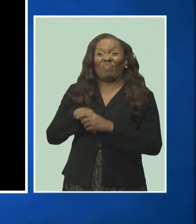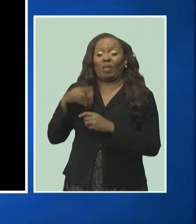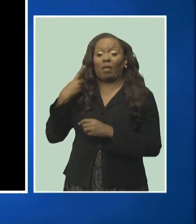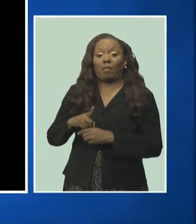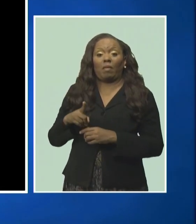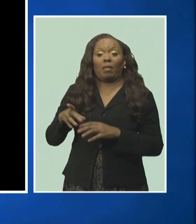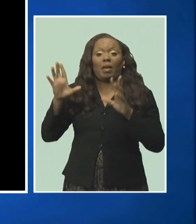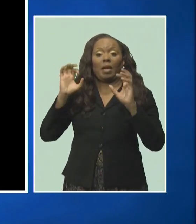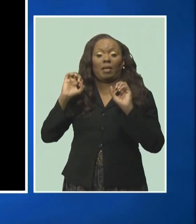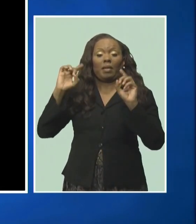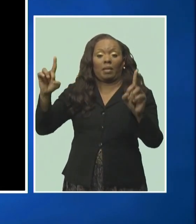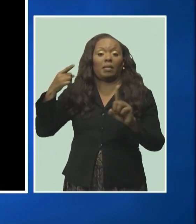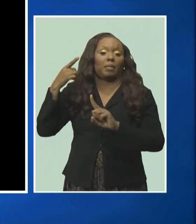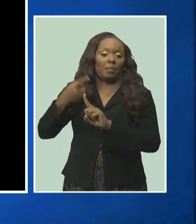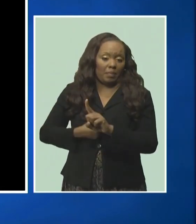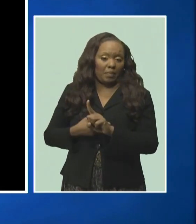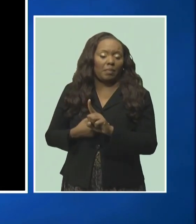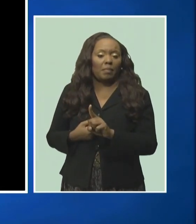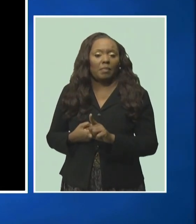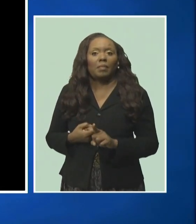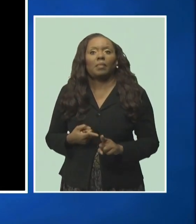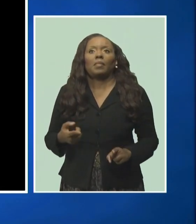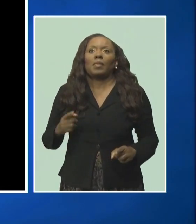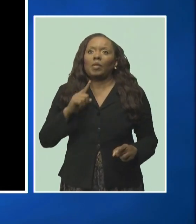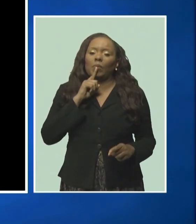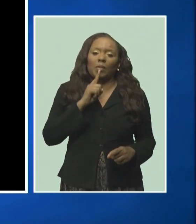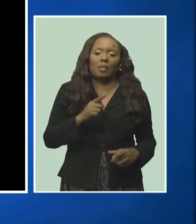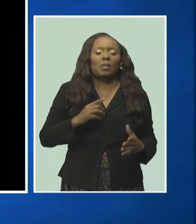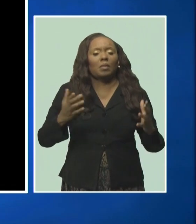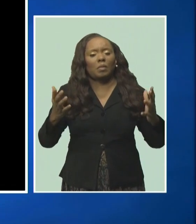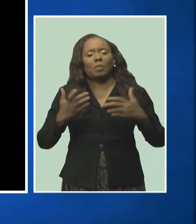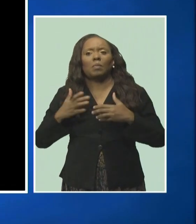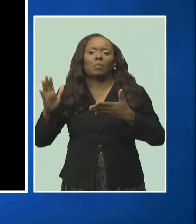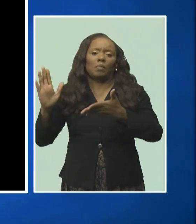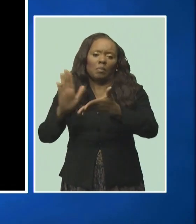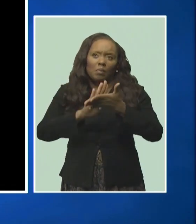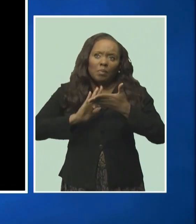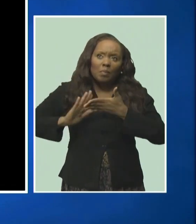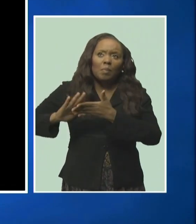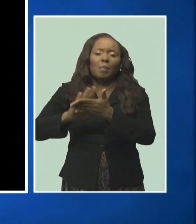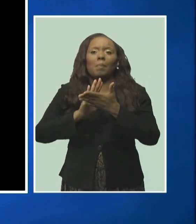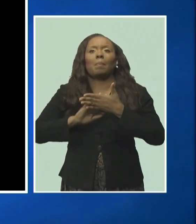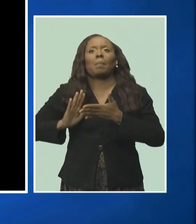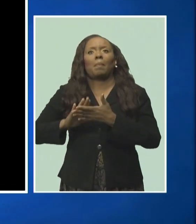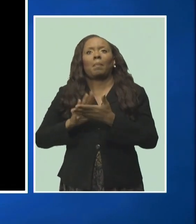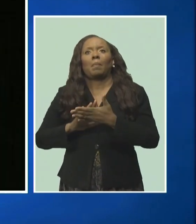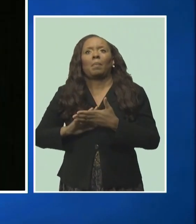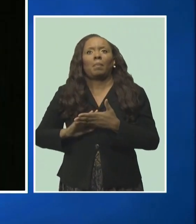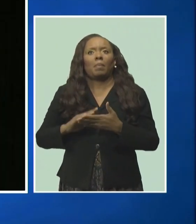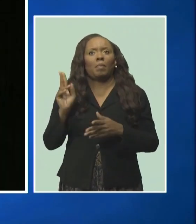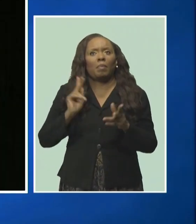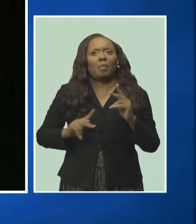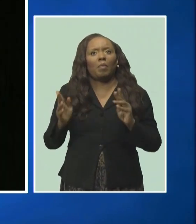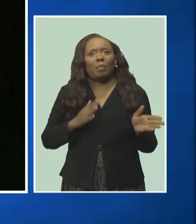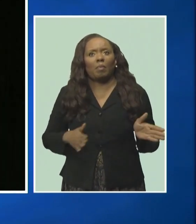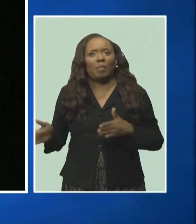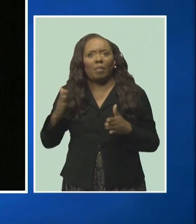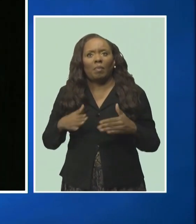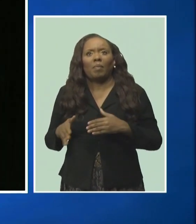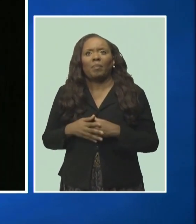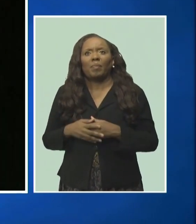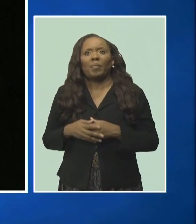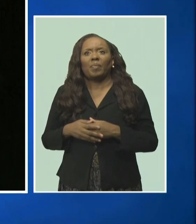thoughts on our theme, A Bright Future for Every Child. The importance of the spoken word is also being factored into